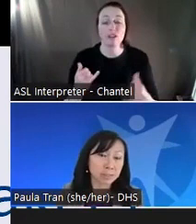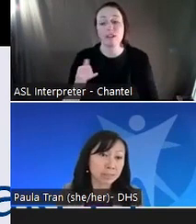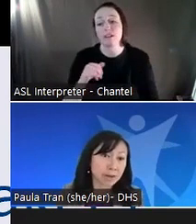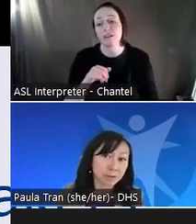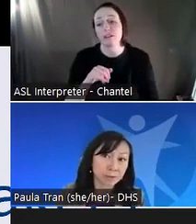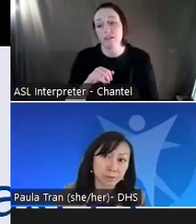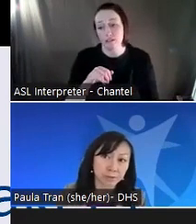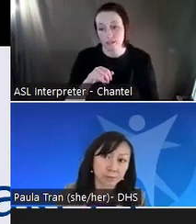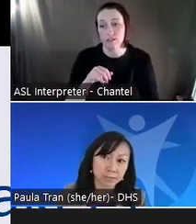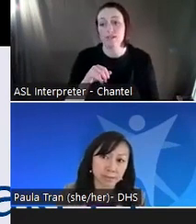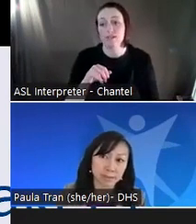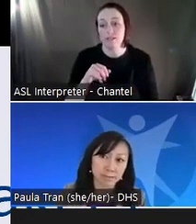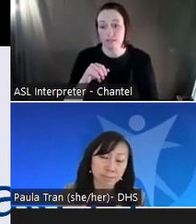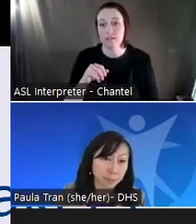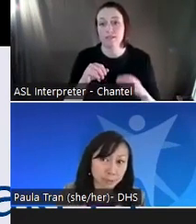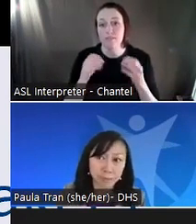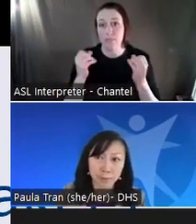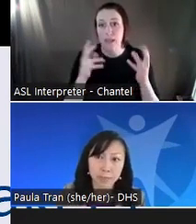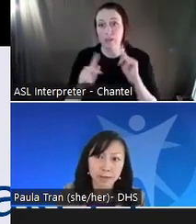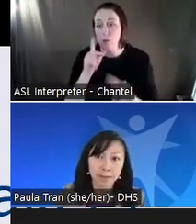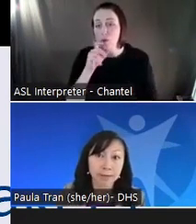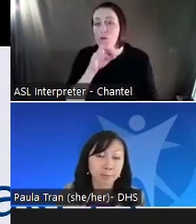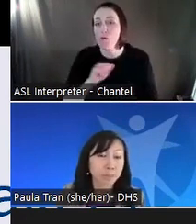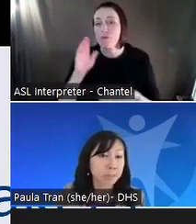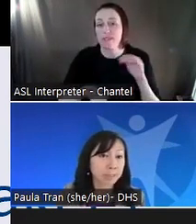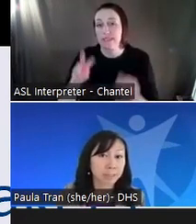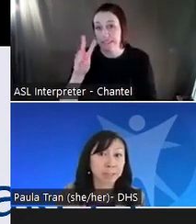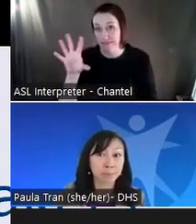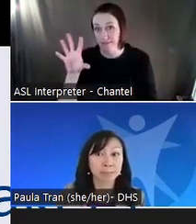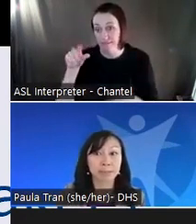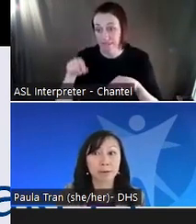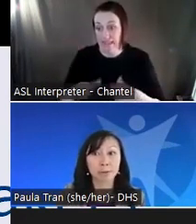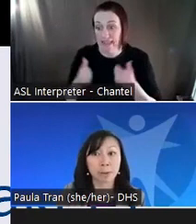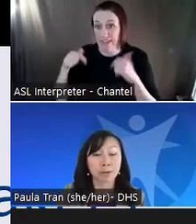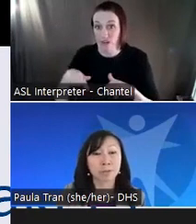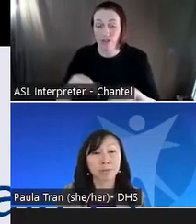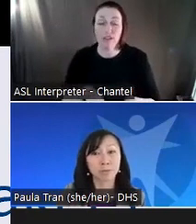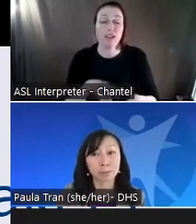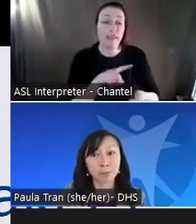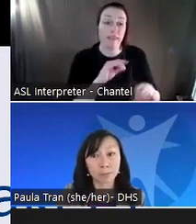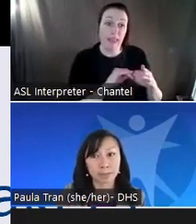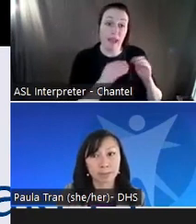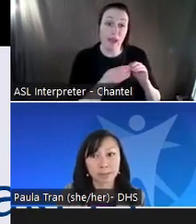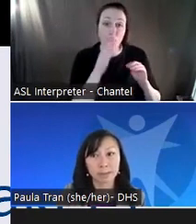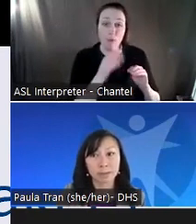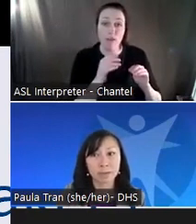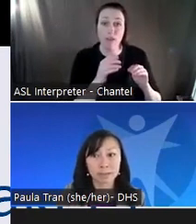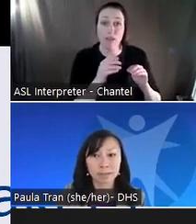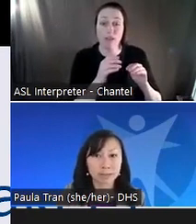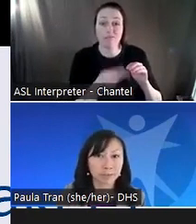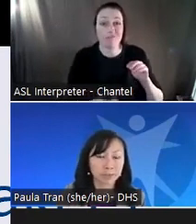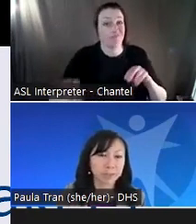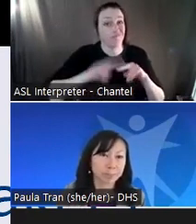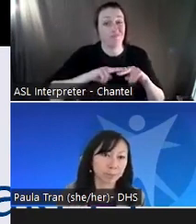over 65 years old in Wisconsin. By 2040, that number is expected to grow by almost 50%.